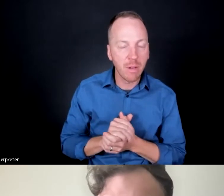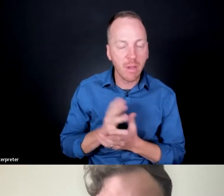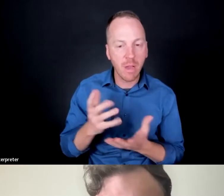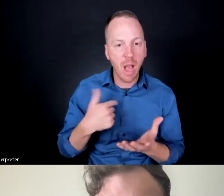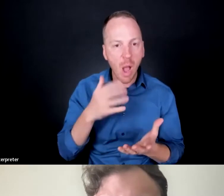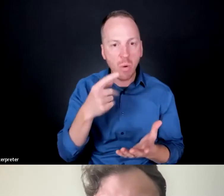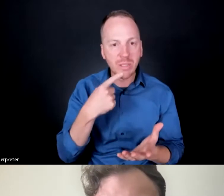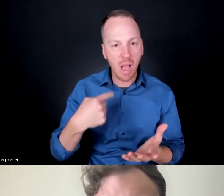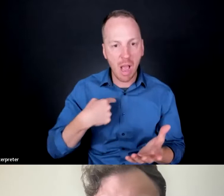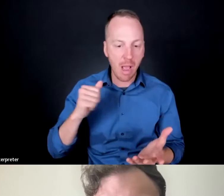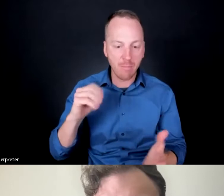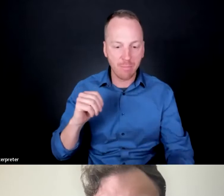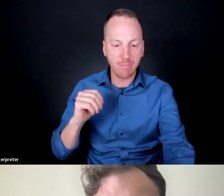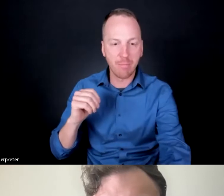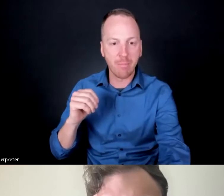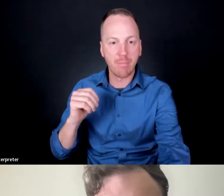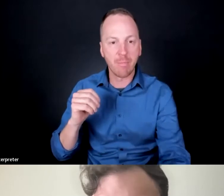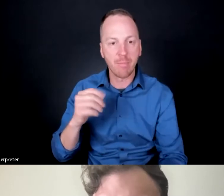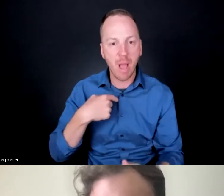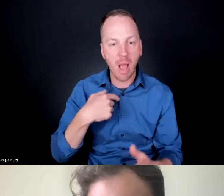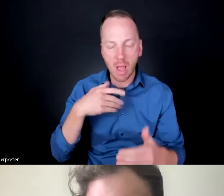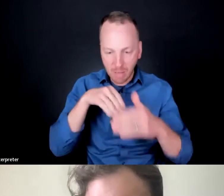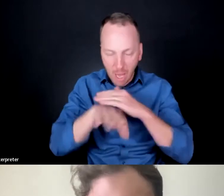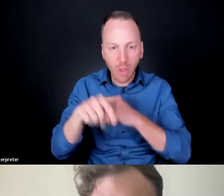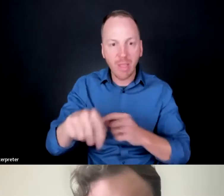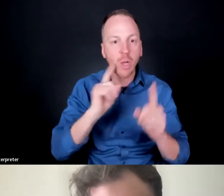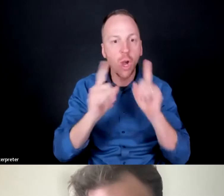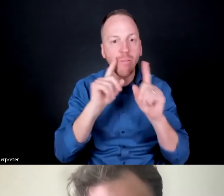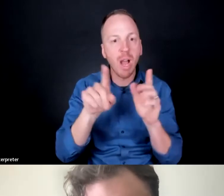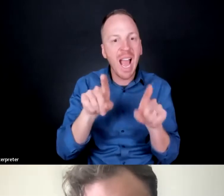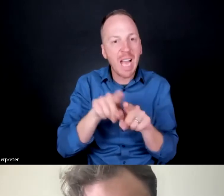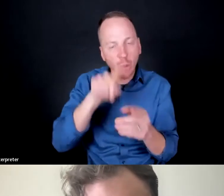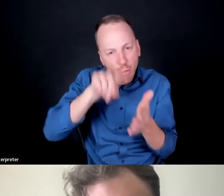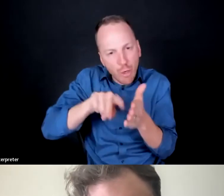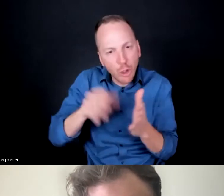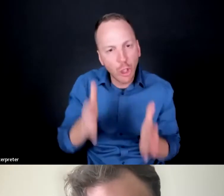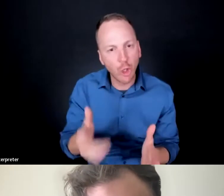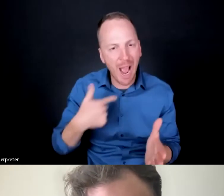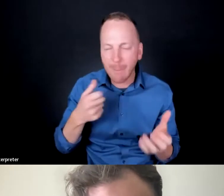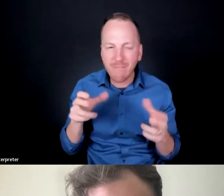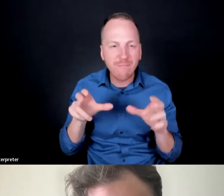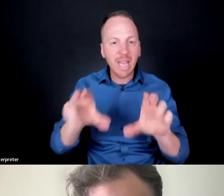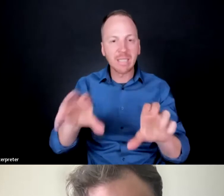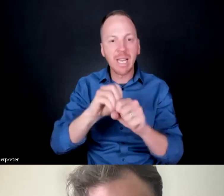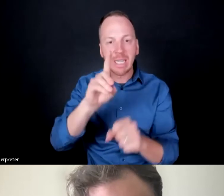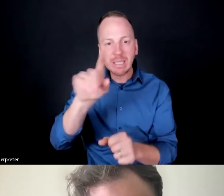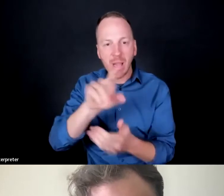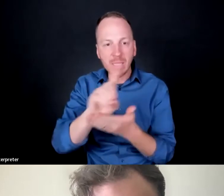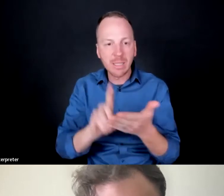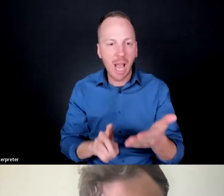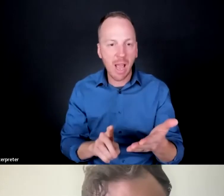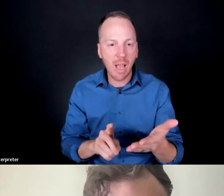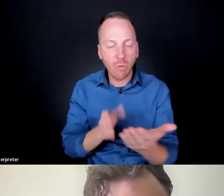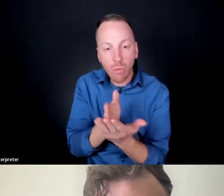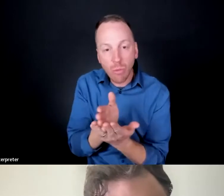I'll just say that I'm come to this conversation as a researcher, deeply invested in disability design by virtue